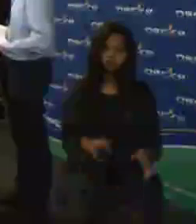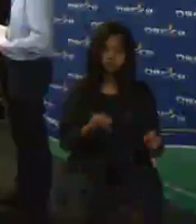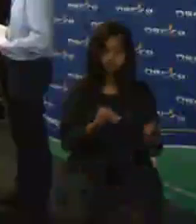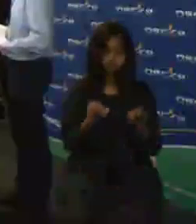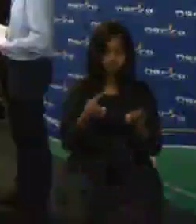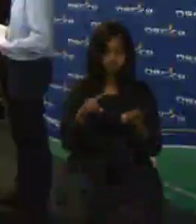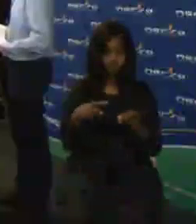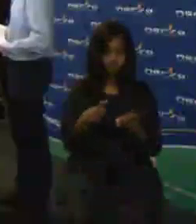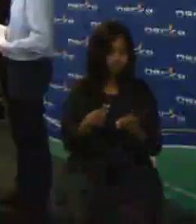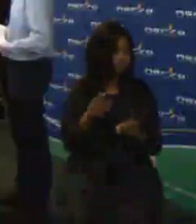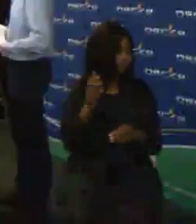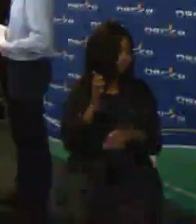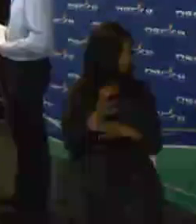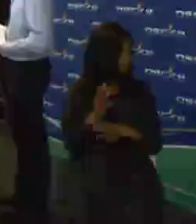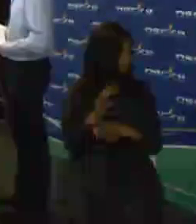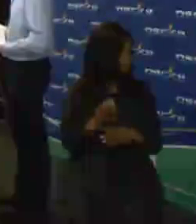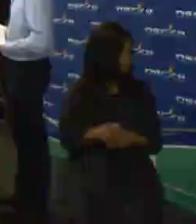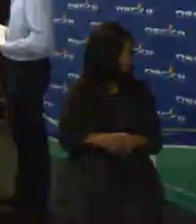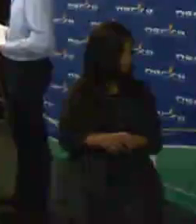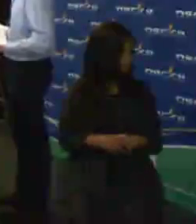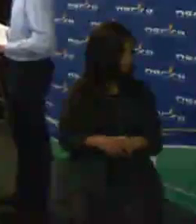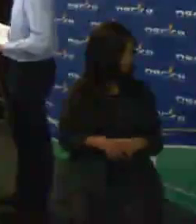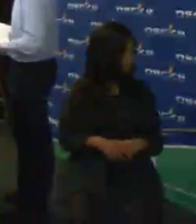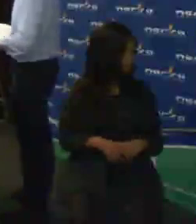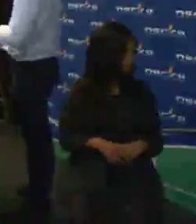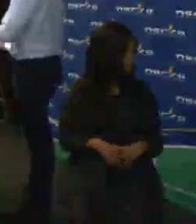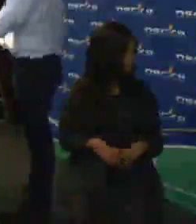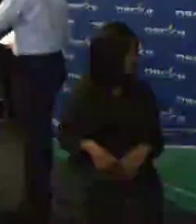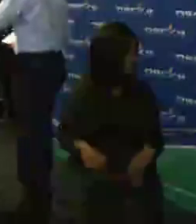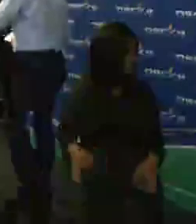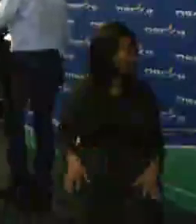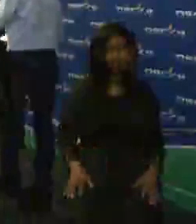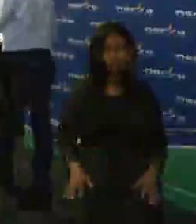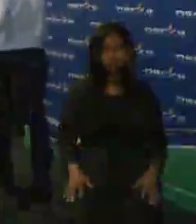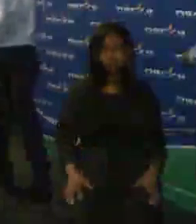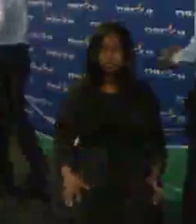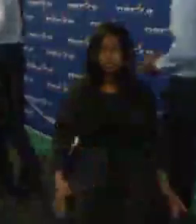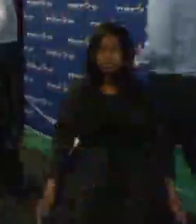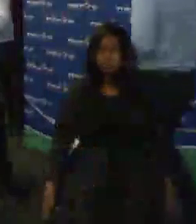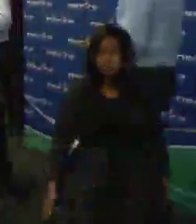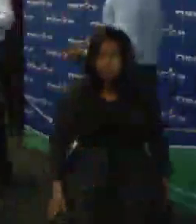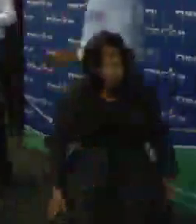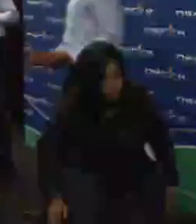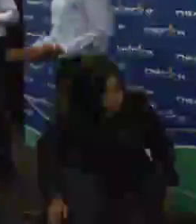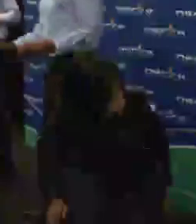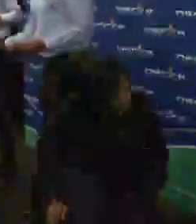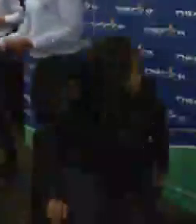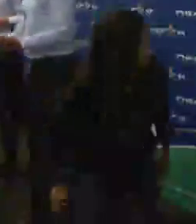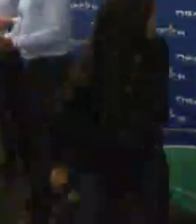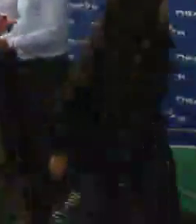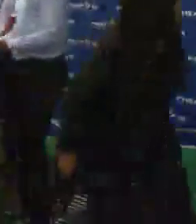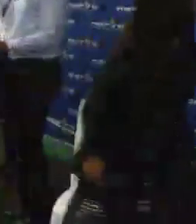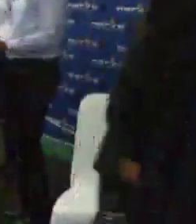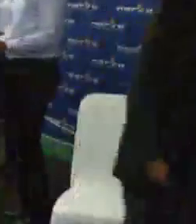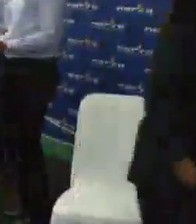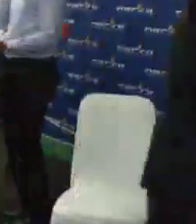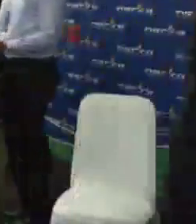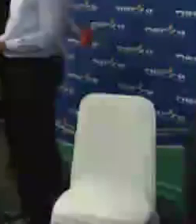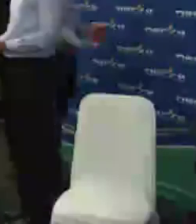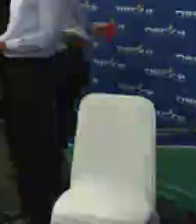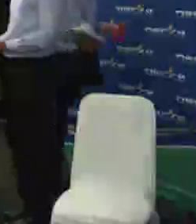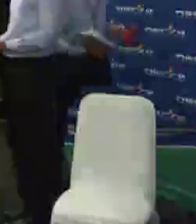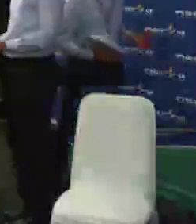to the next presenter, Sakeli, or Sakeli. Daniel, please